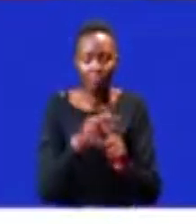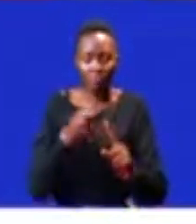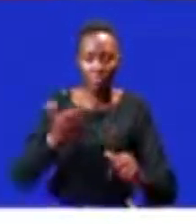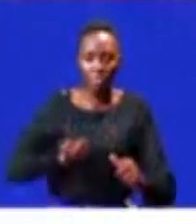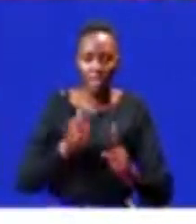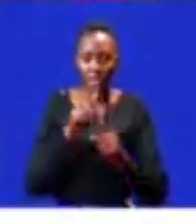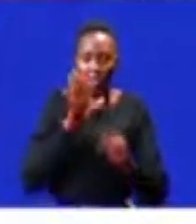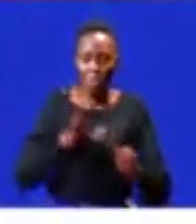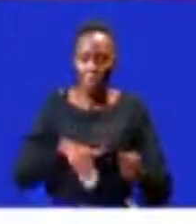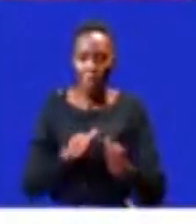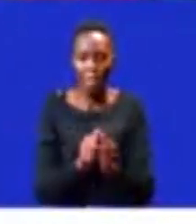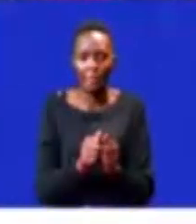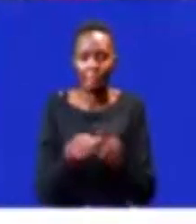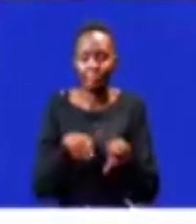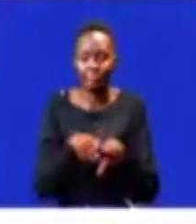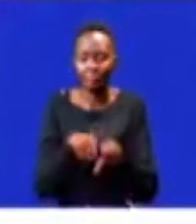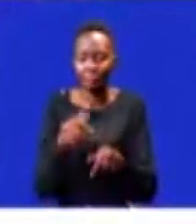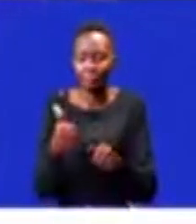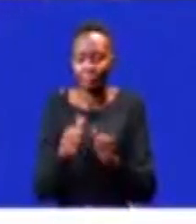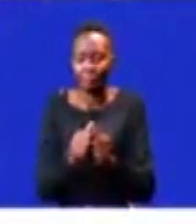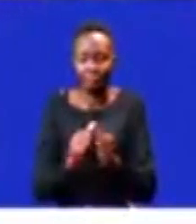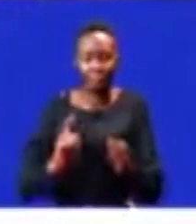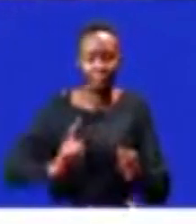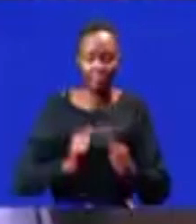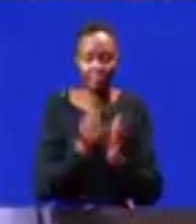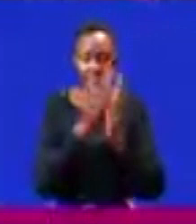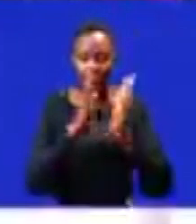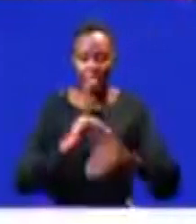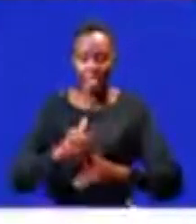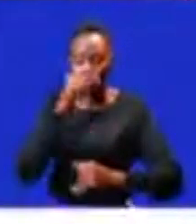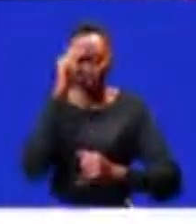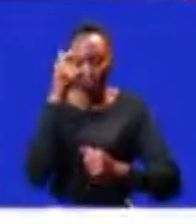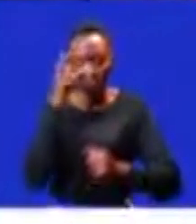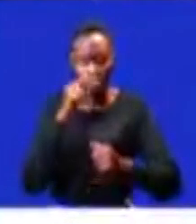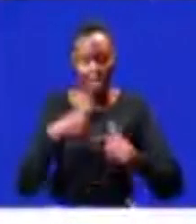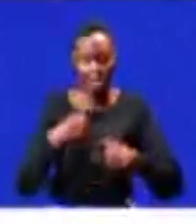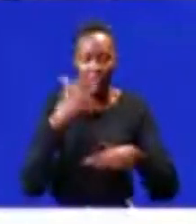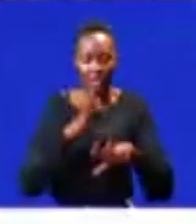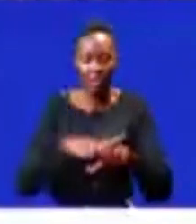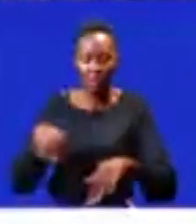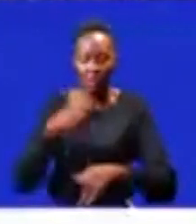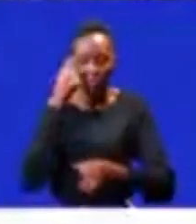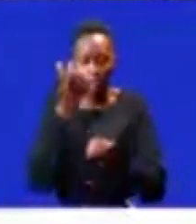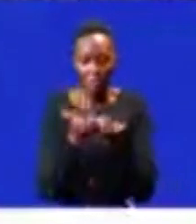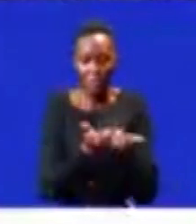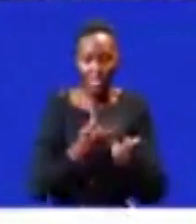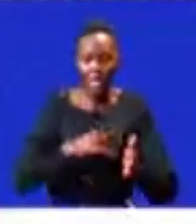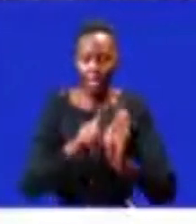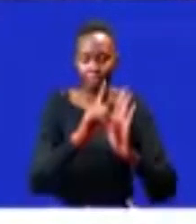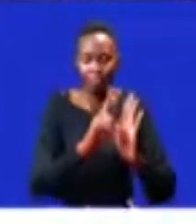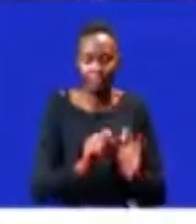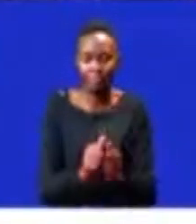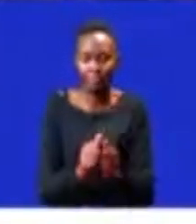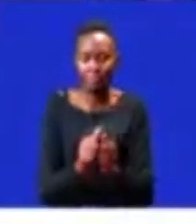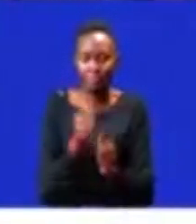mon madongo. Purit Sumba bende ne opoyo piny owacho ma kaunti ma Kisumu kuom keto lwa makare ma hola kod ohala ne wakeyini kod chiwo